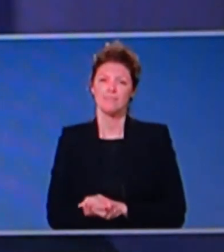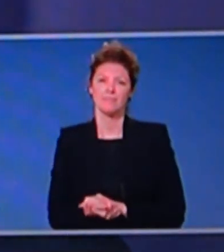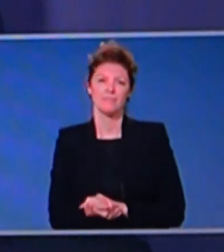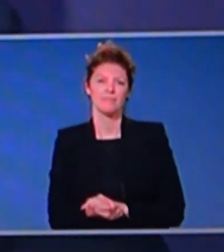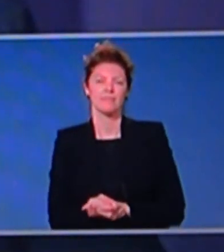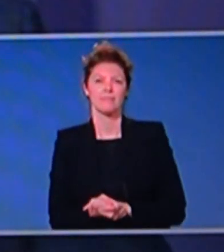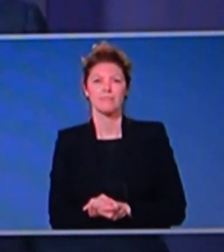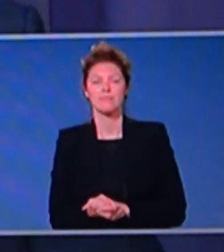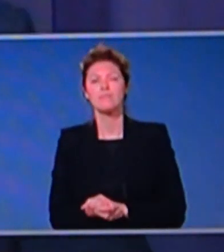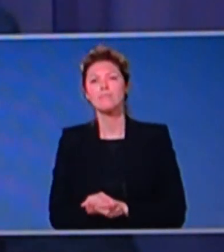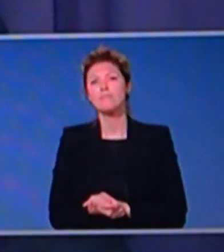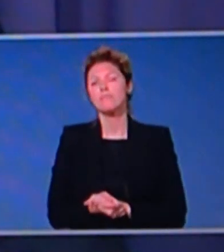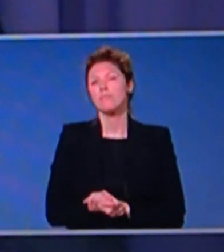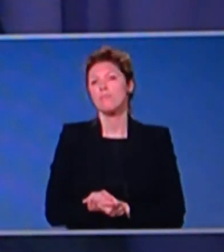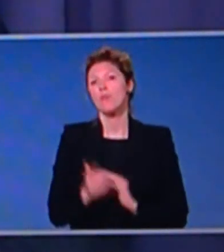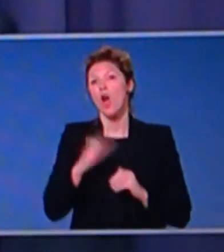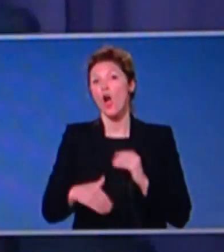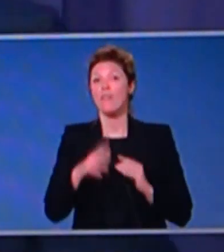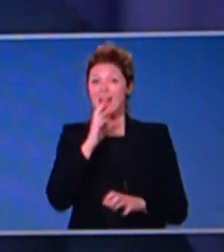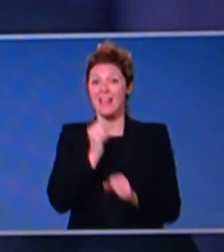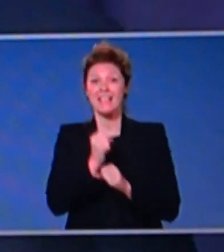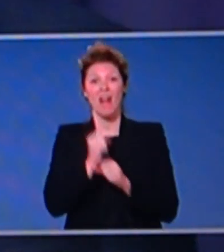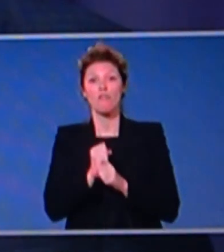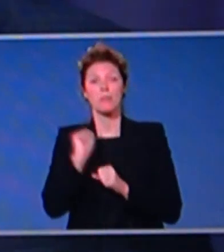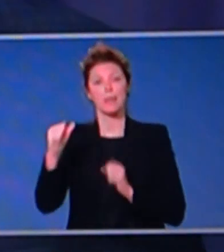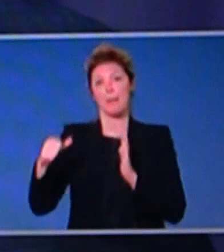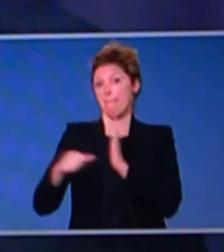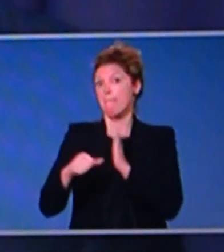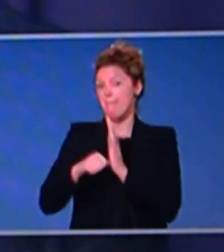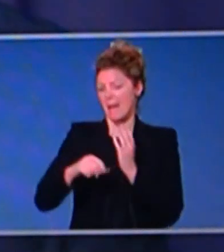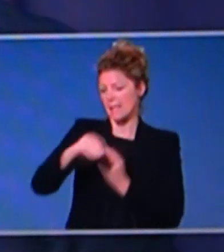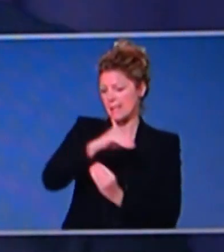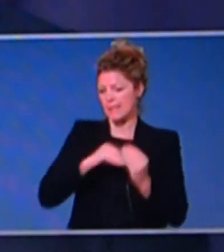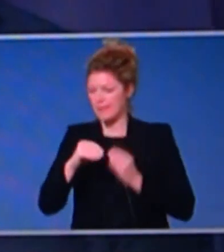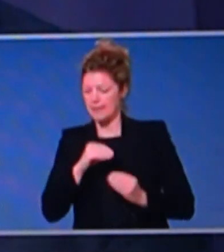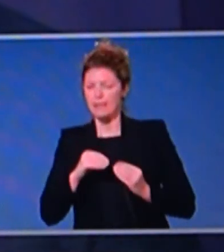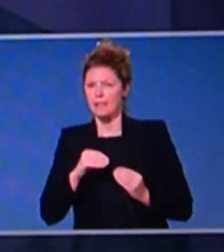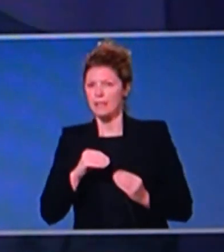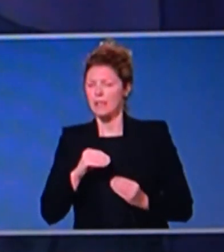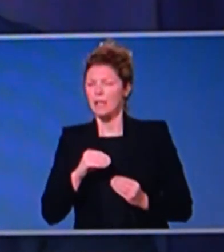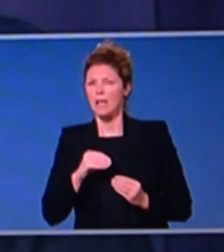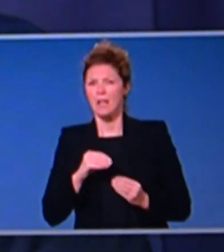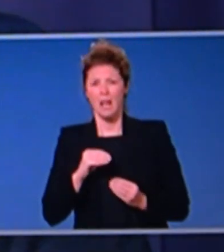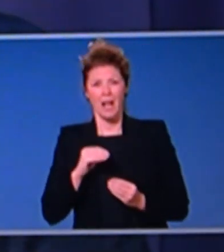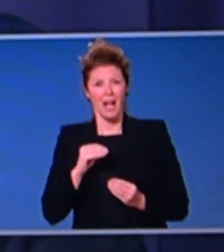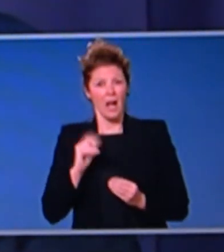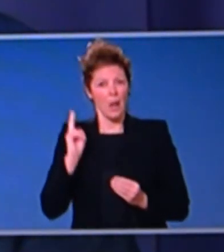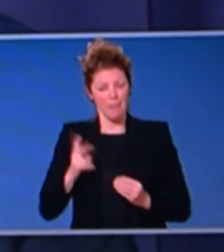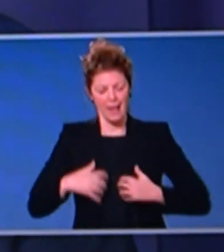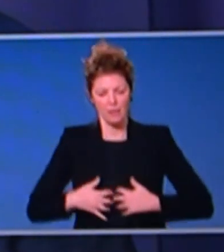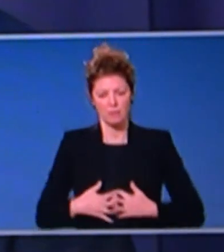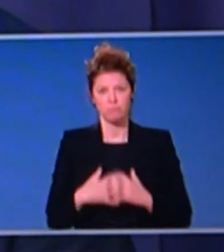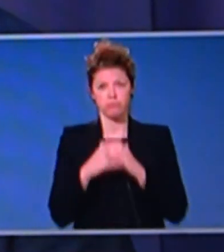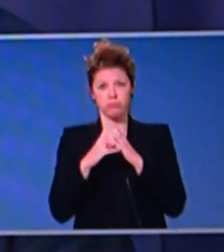of getting the budget back on track on the road out, do you realistically expect to be able to take the job seeker payment back